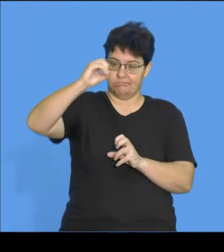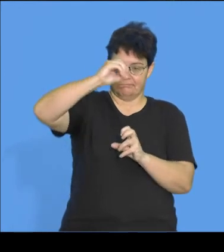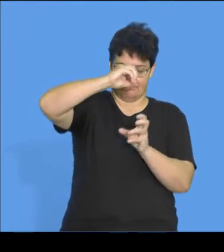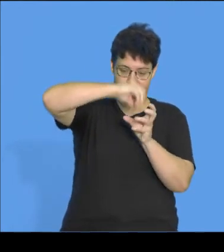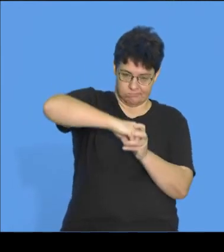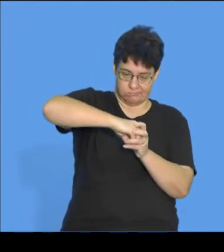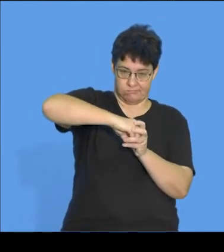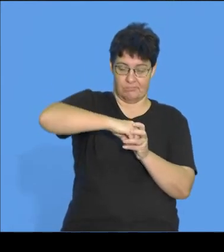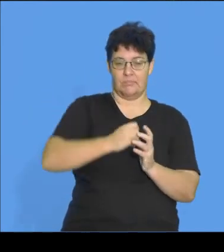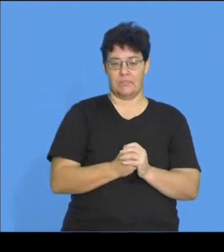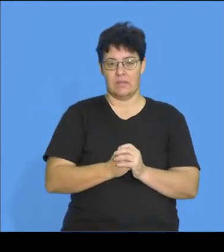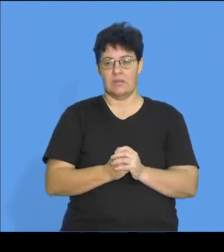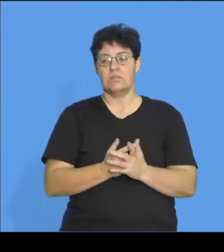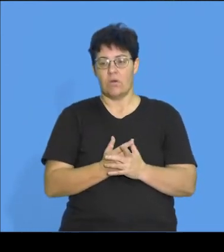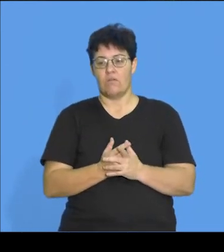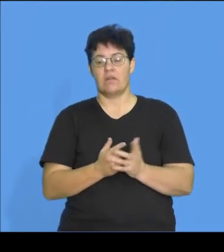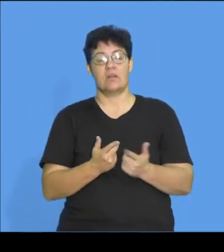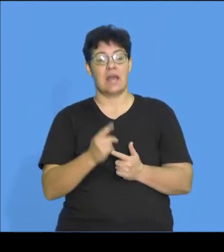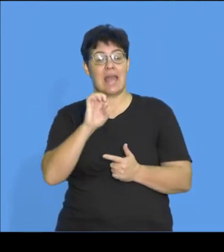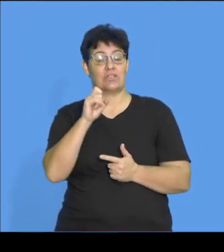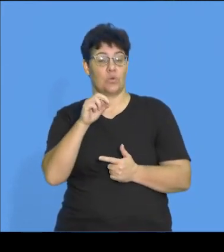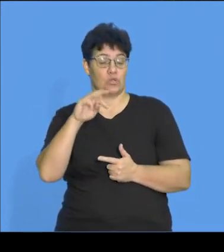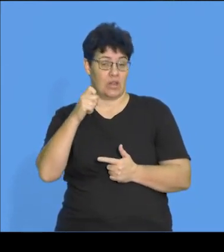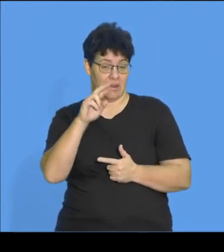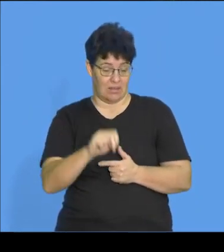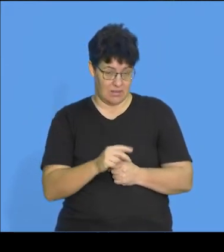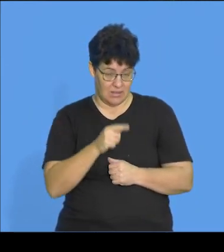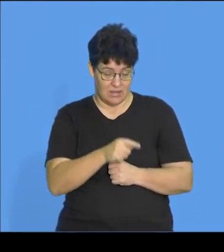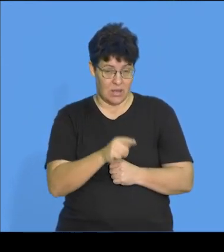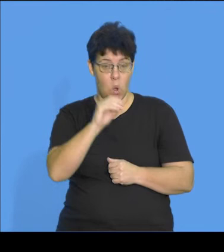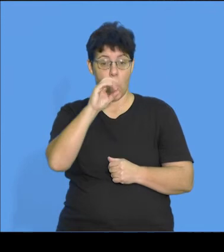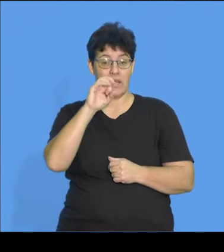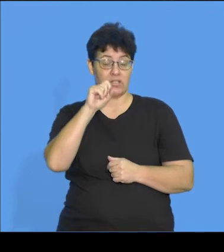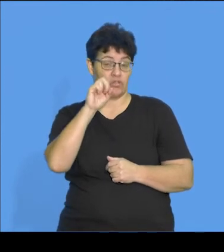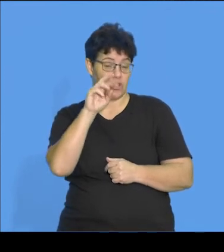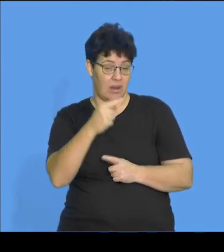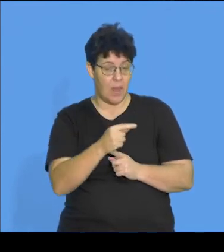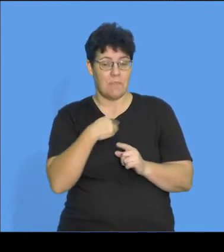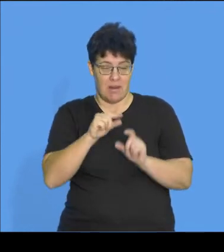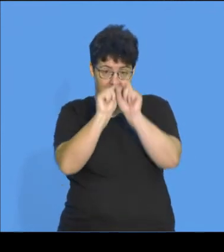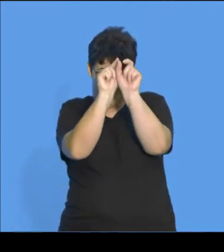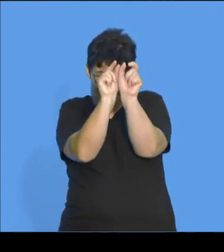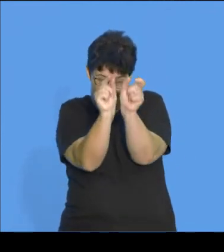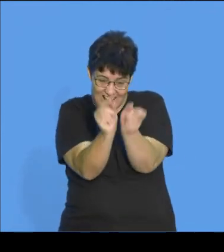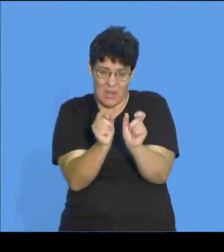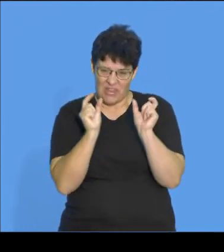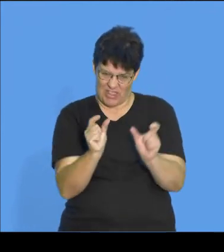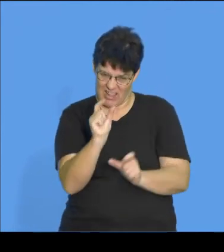that the ovary releases a hormone called estrogen, and that estrogen helps to thicken the lining of the